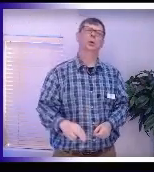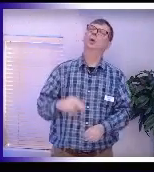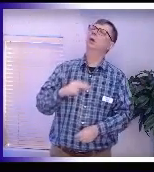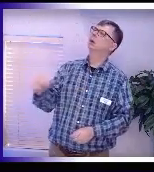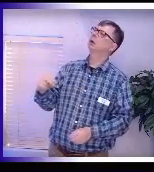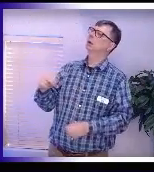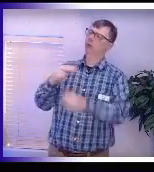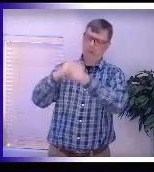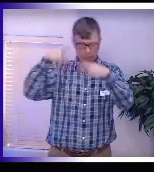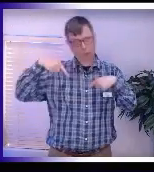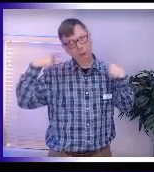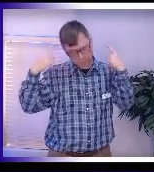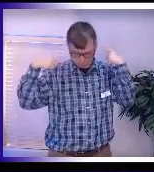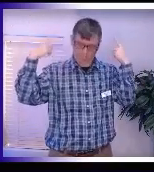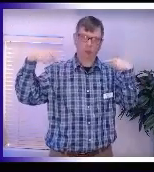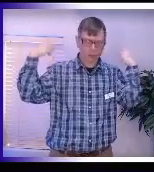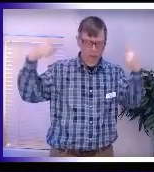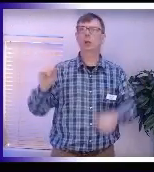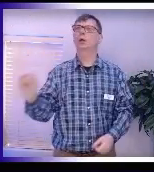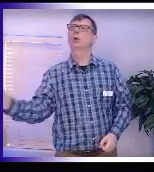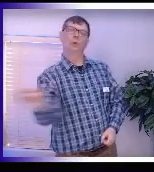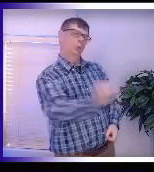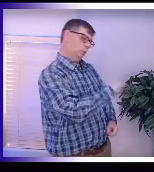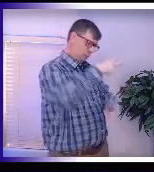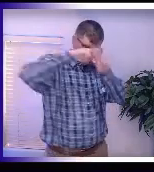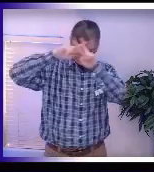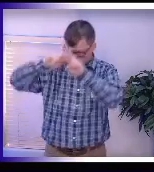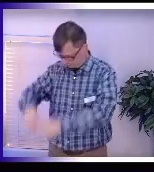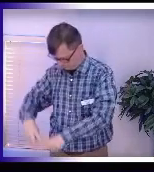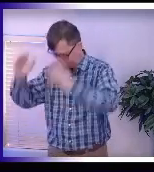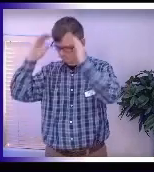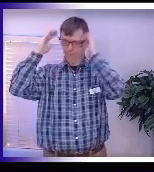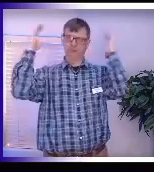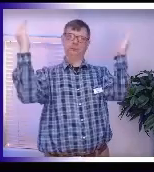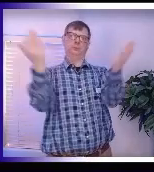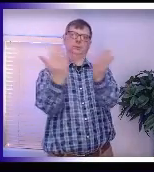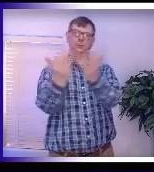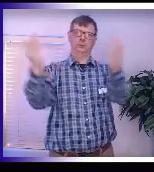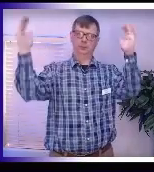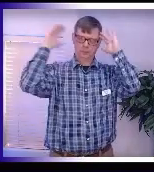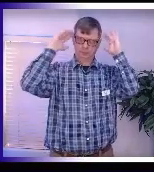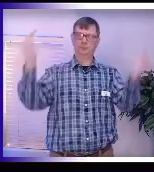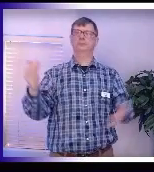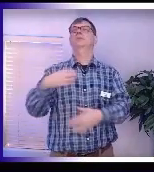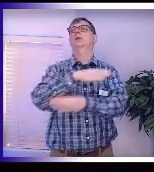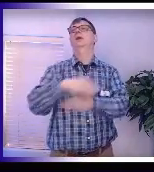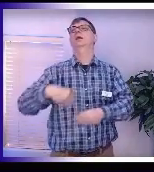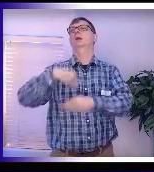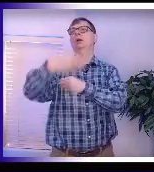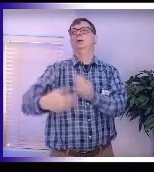occasional disorientation, as we explore consciousness and its outcroppings,